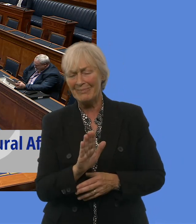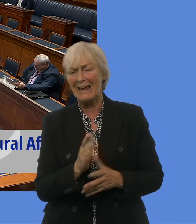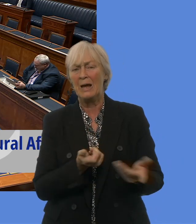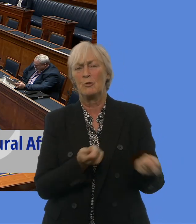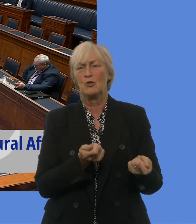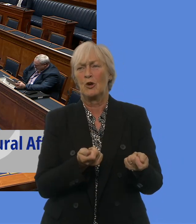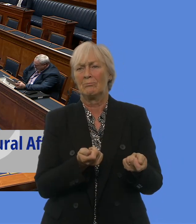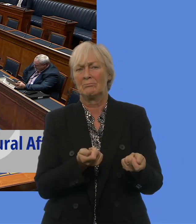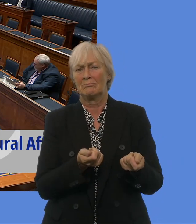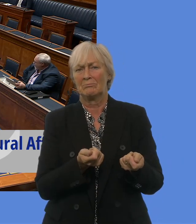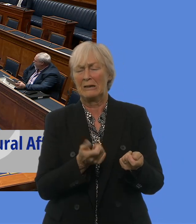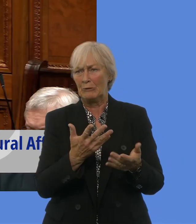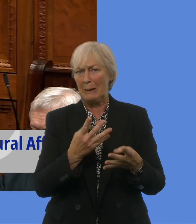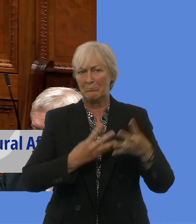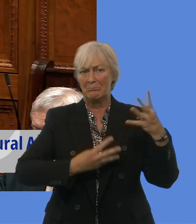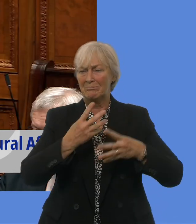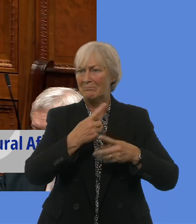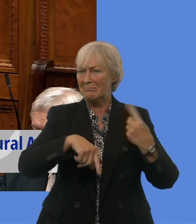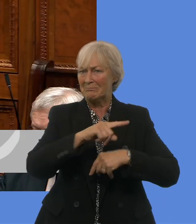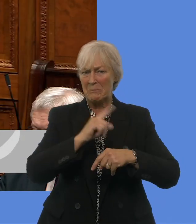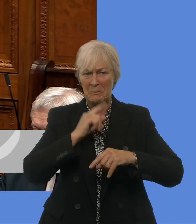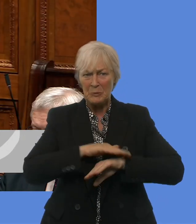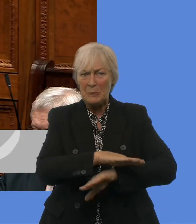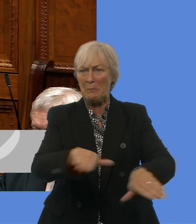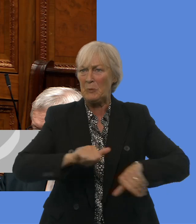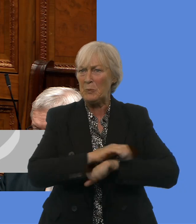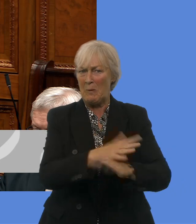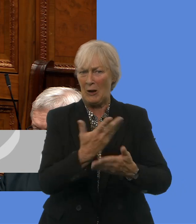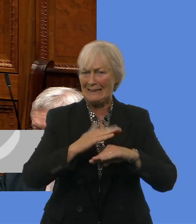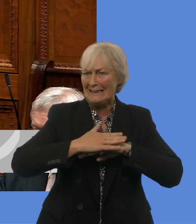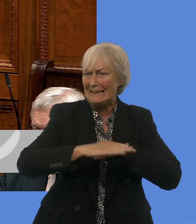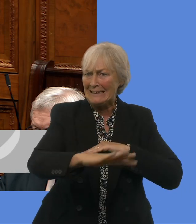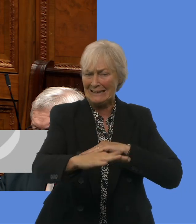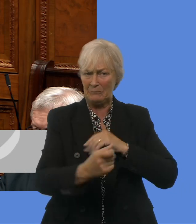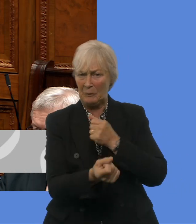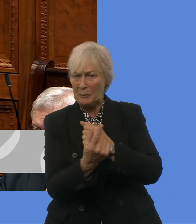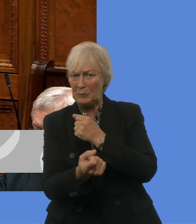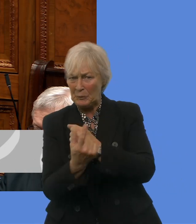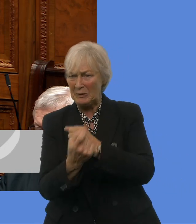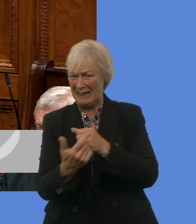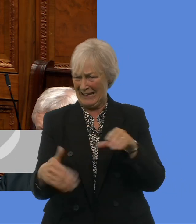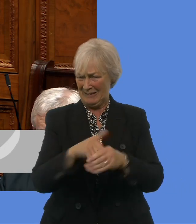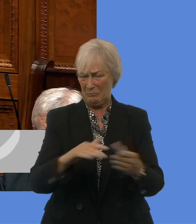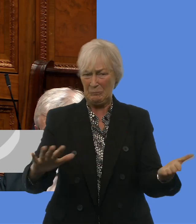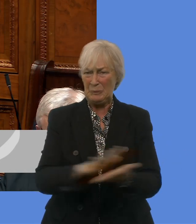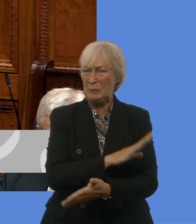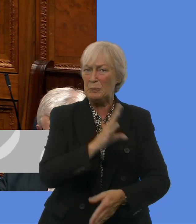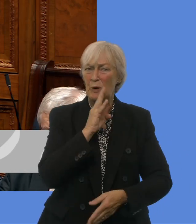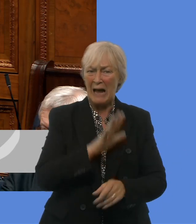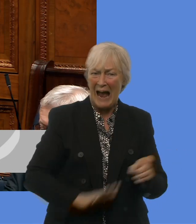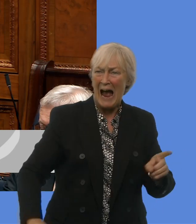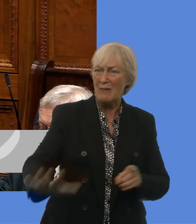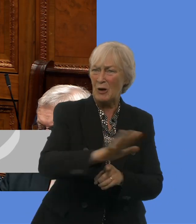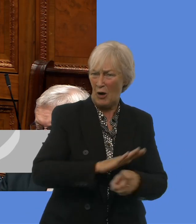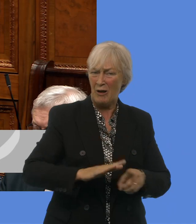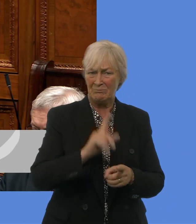the popularity of sea swimming and the significant disparities in the levels of potential faecal contamination at bathing water sites across the north,